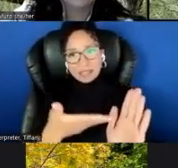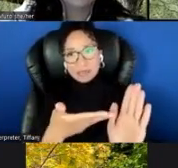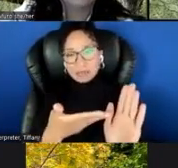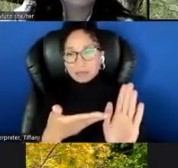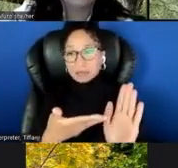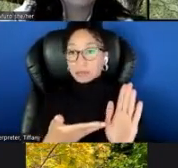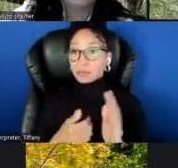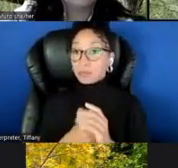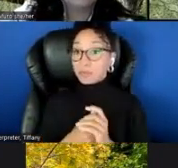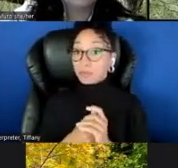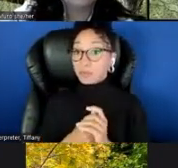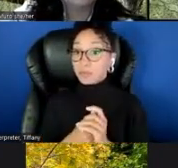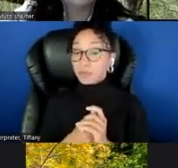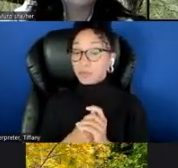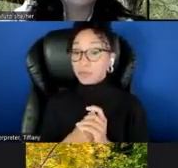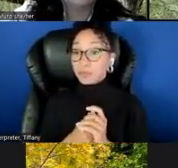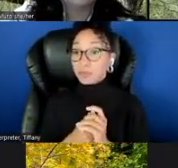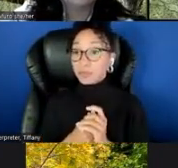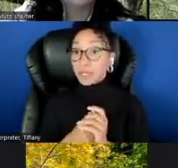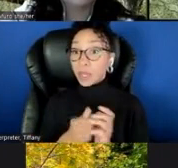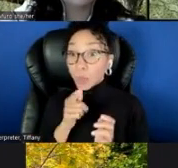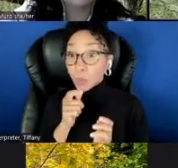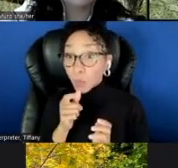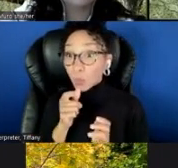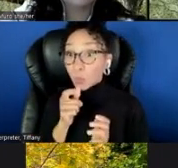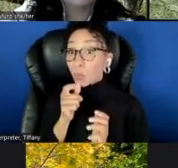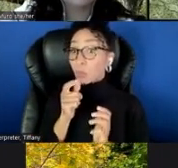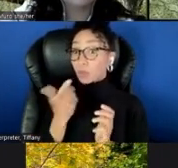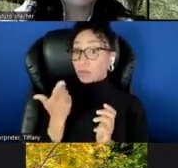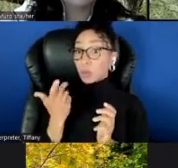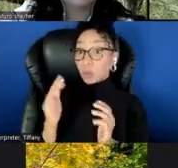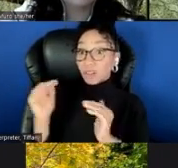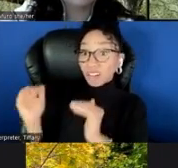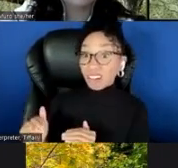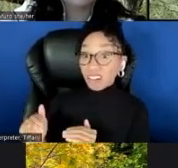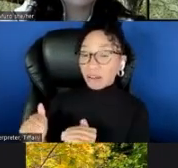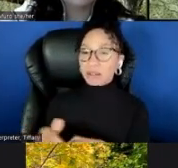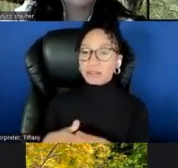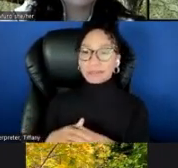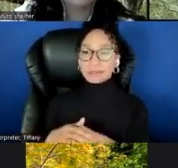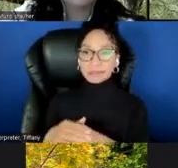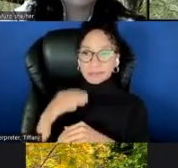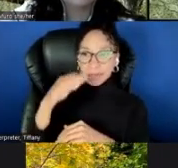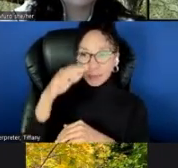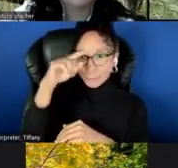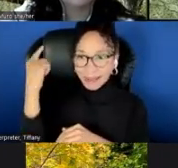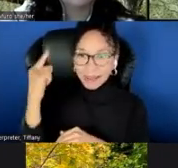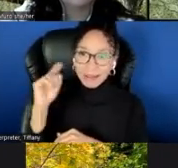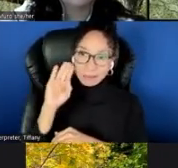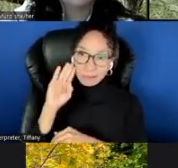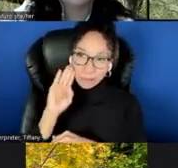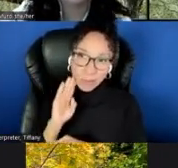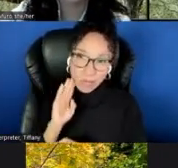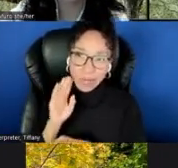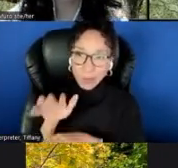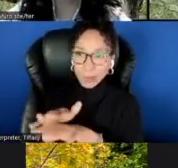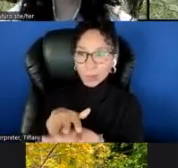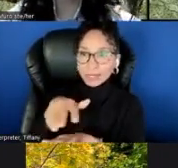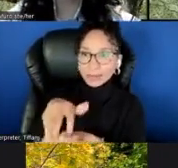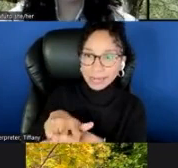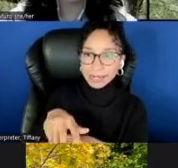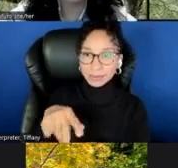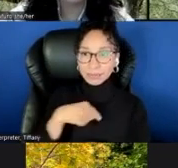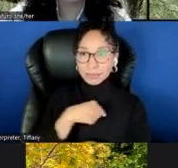ever showed, the poor Black or brown or Native person or Mexican person or Chinese